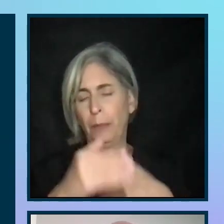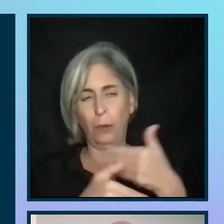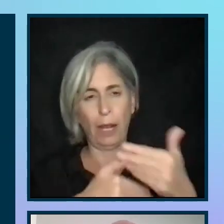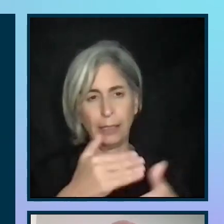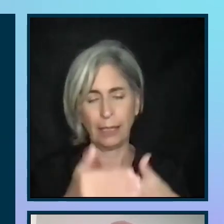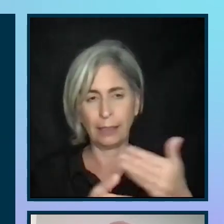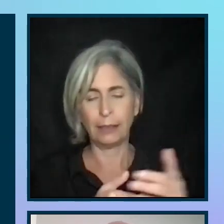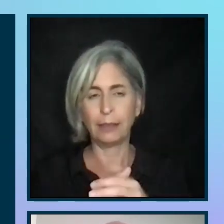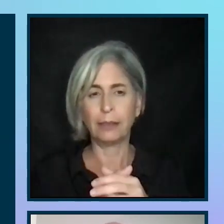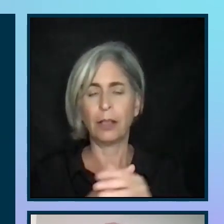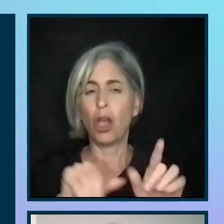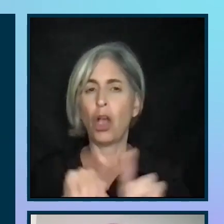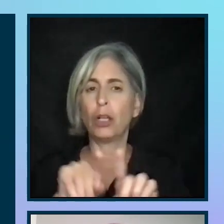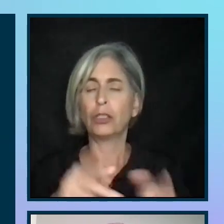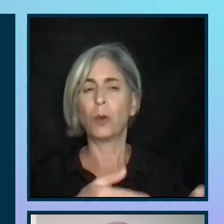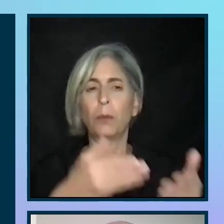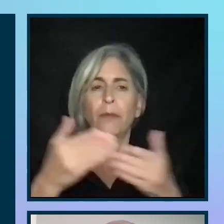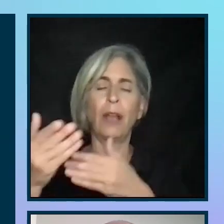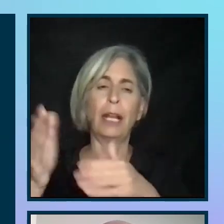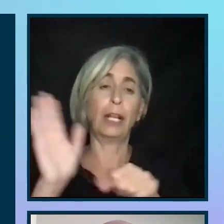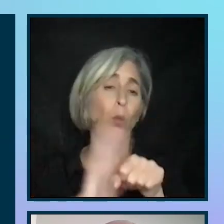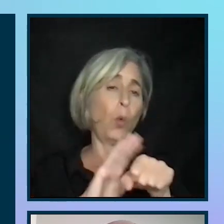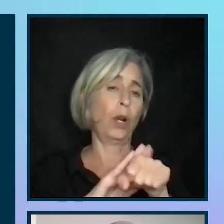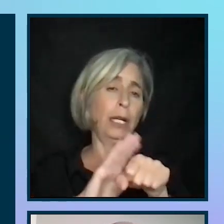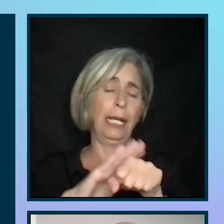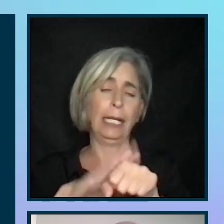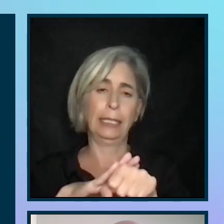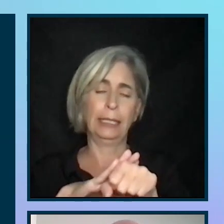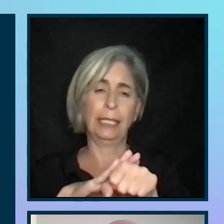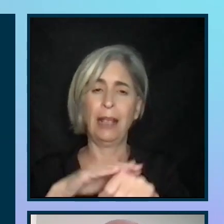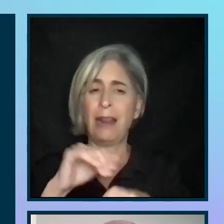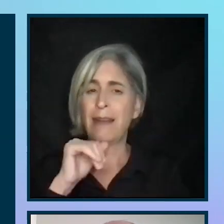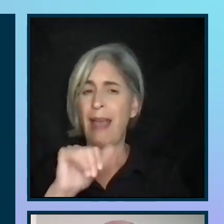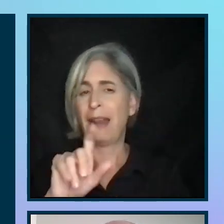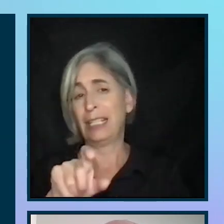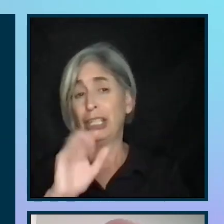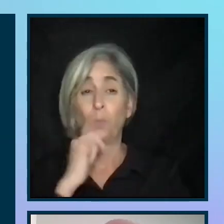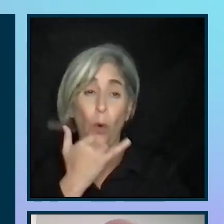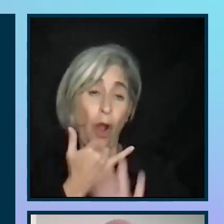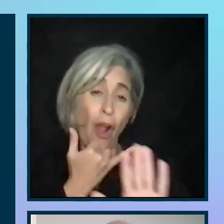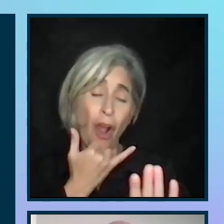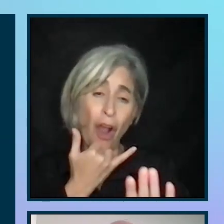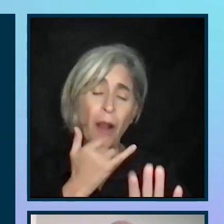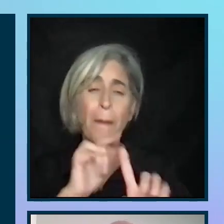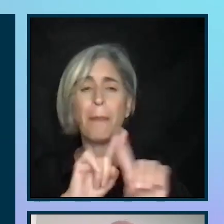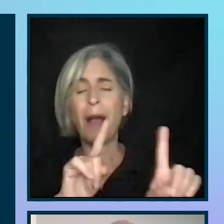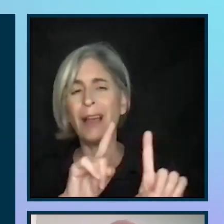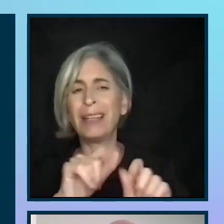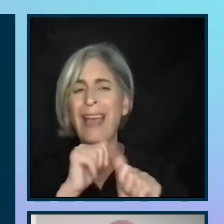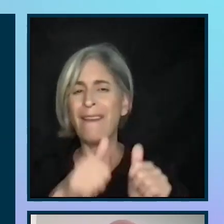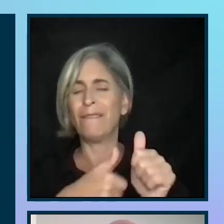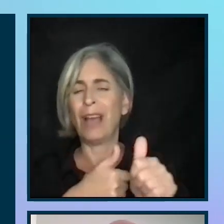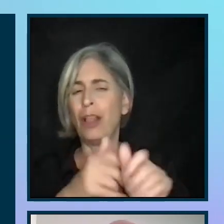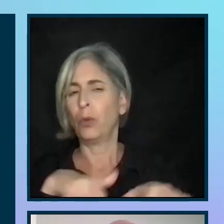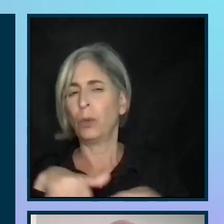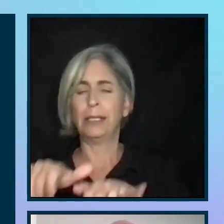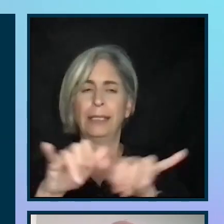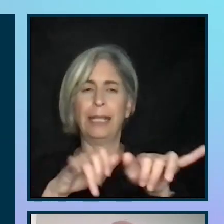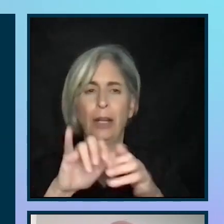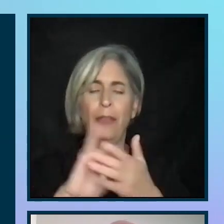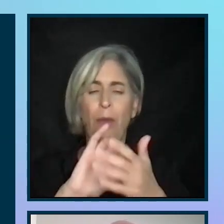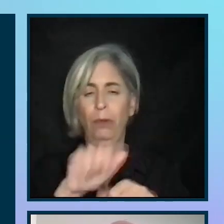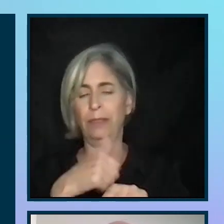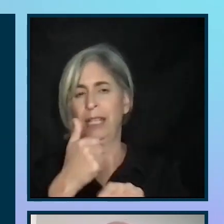also going through and providing a series of warnings that are not necessarily errors, but they may not be following a particular standard that we